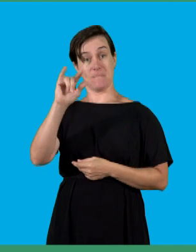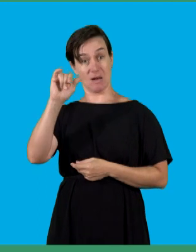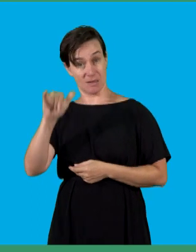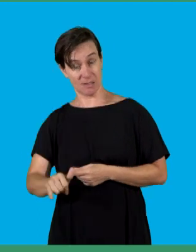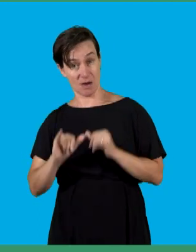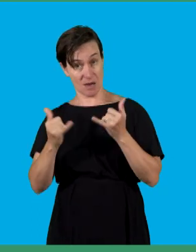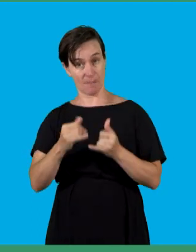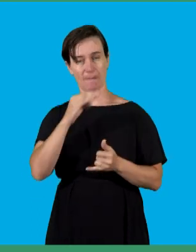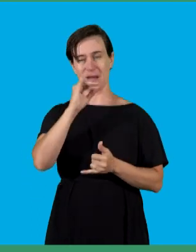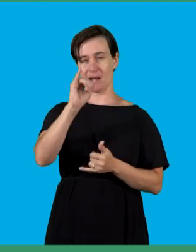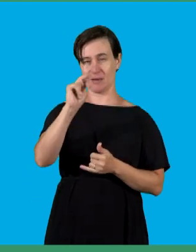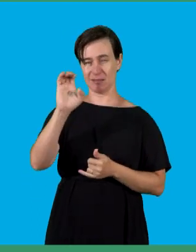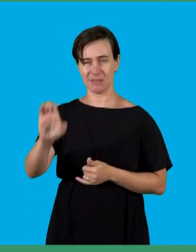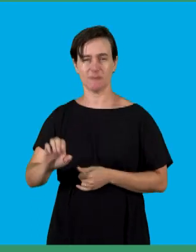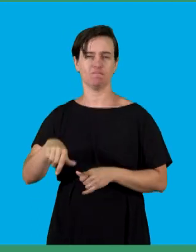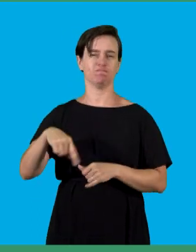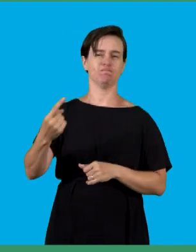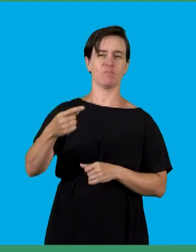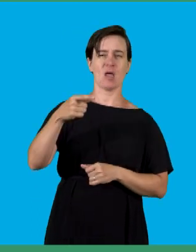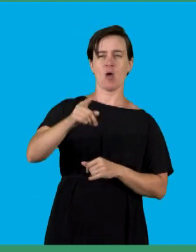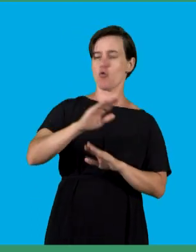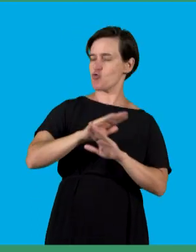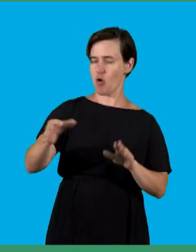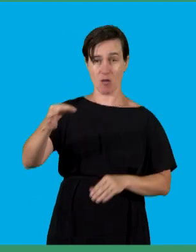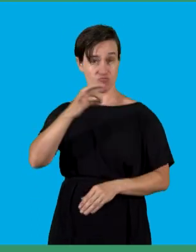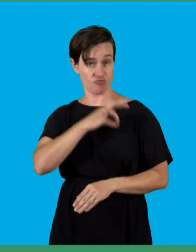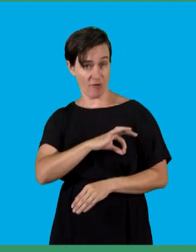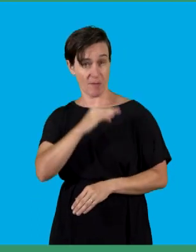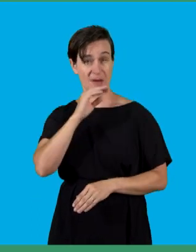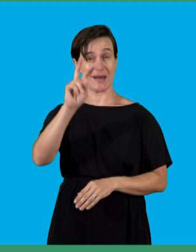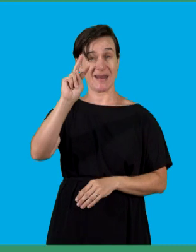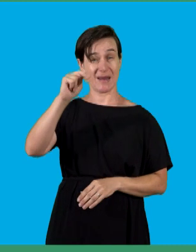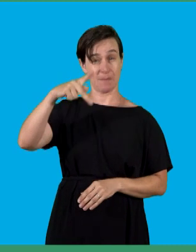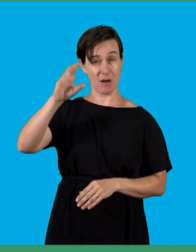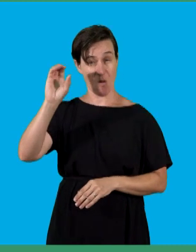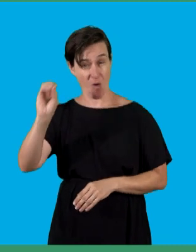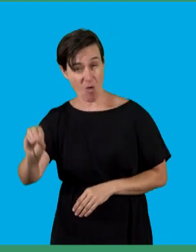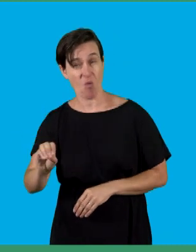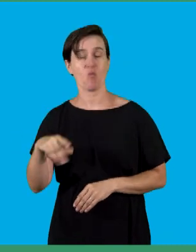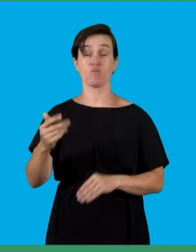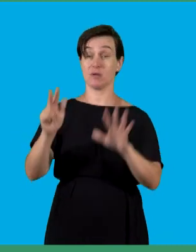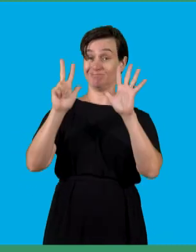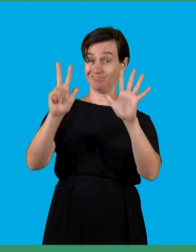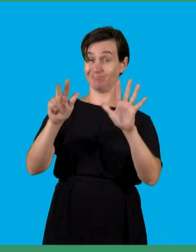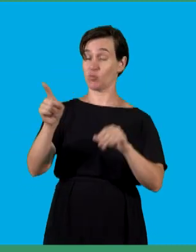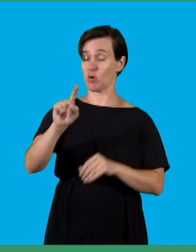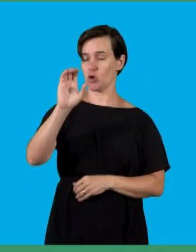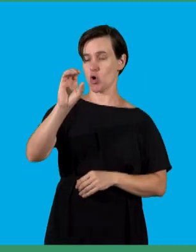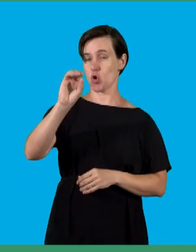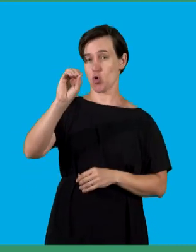with INC. We have non-profit company, which ends with NPO or NPC. We also